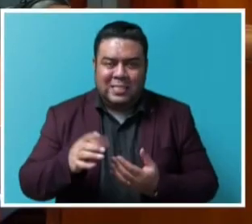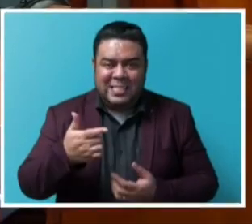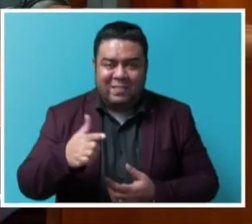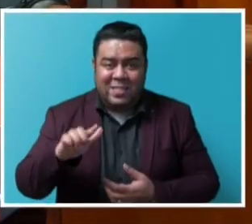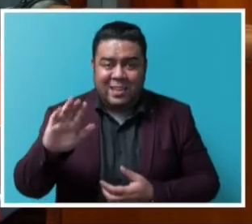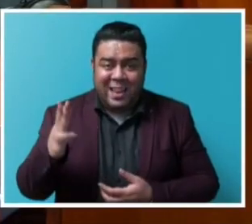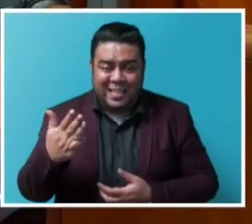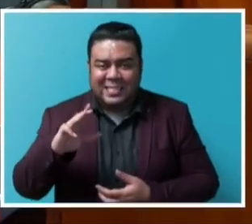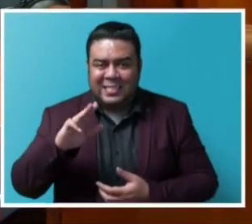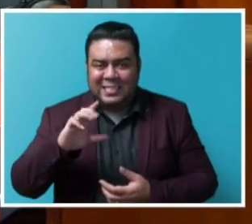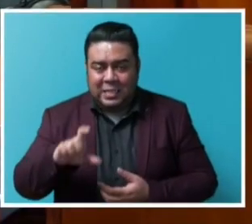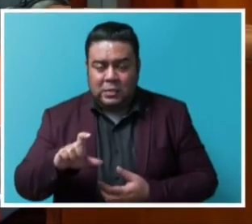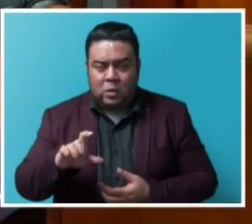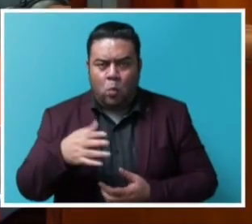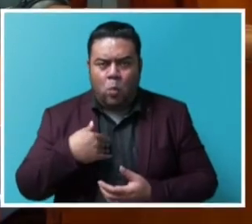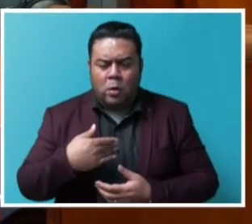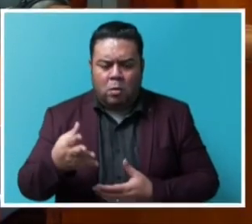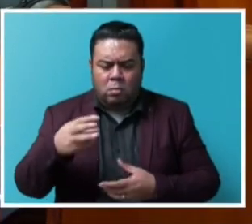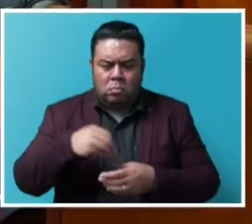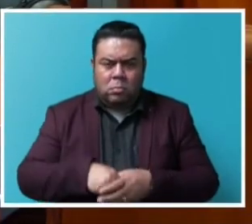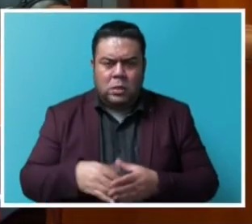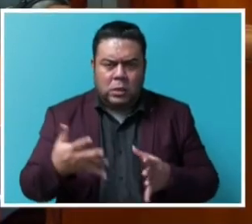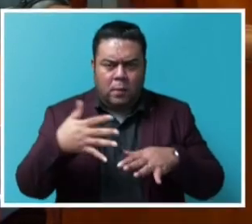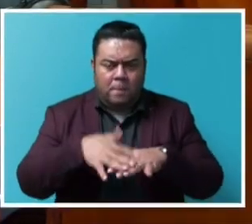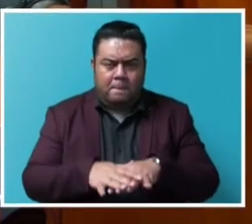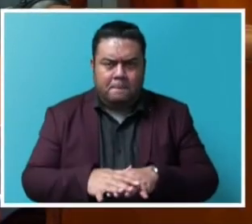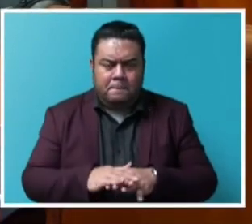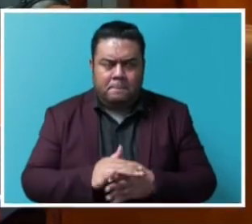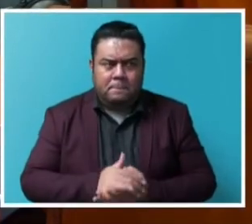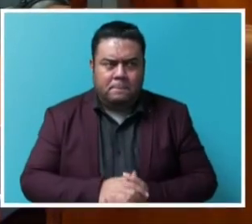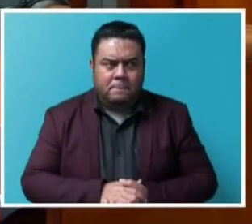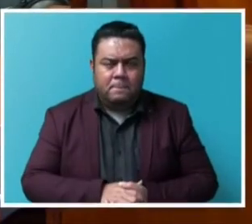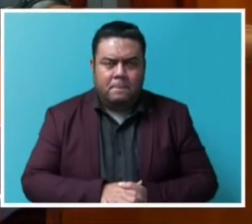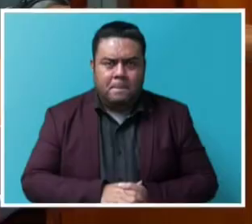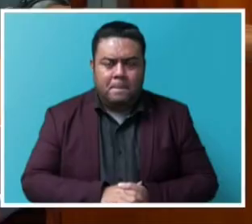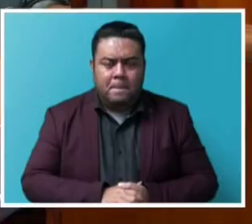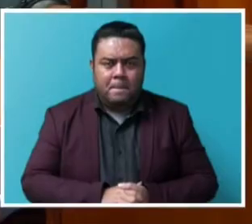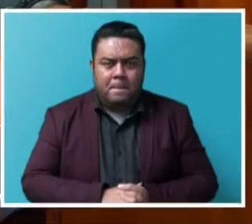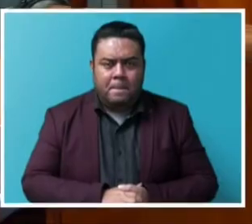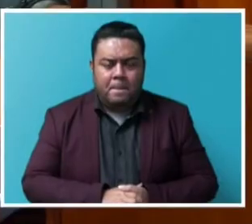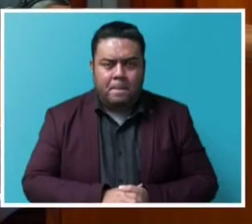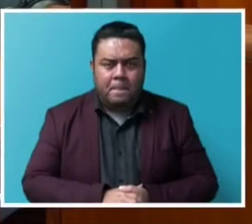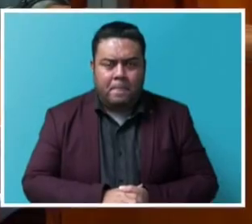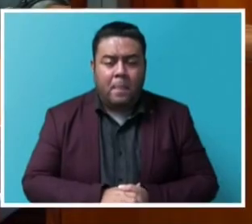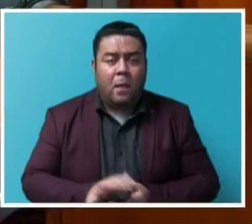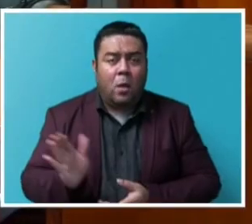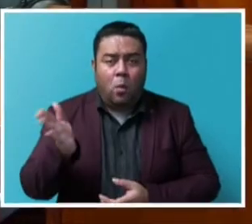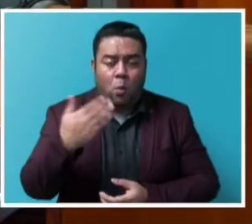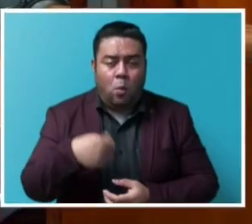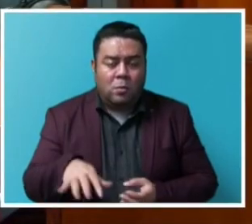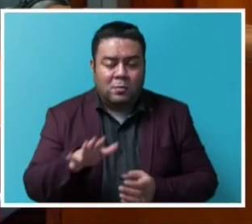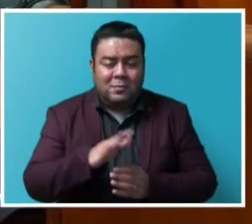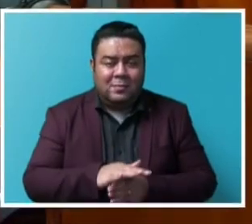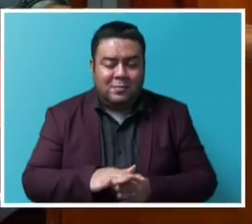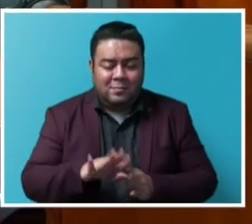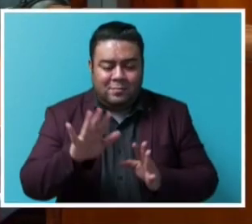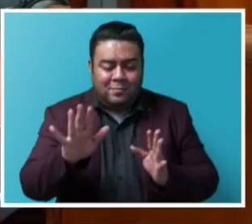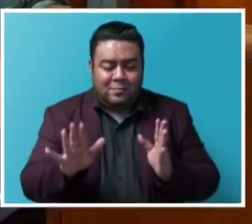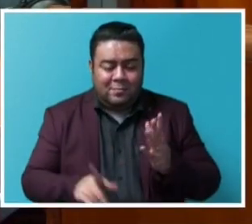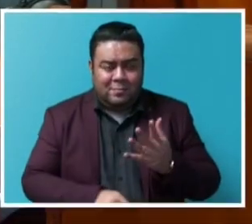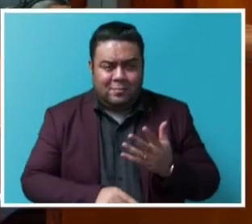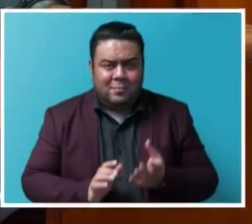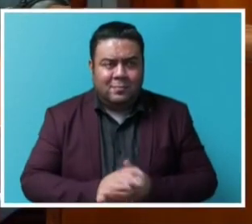$4,394.79 when core income streams only are considered. All across the scenarios, Mr. Speaker,